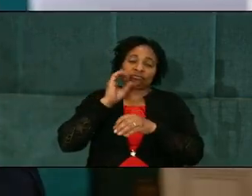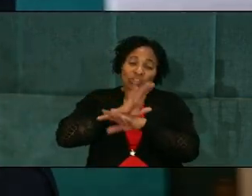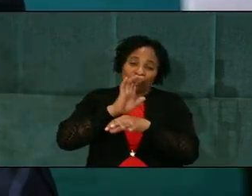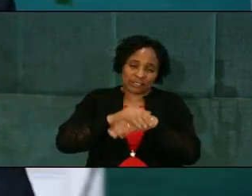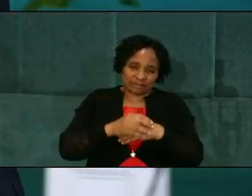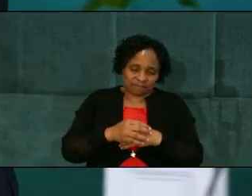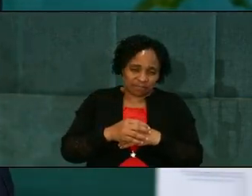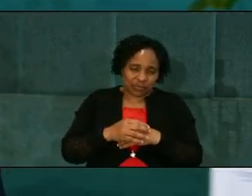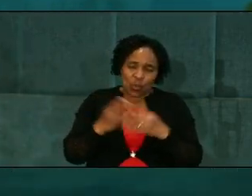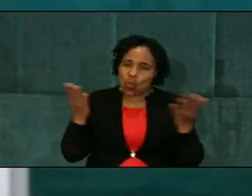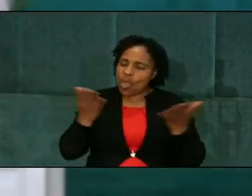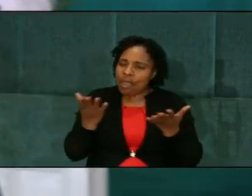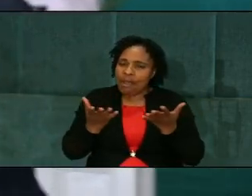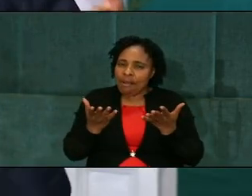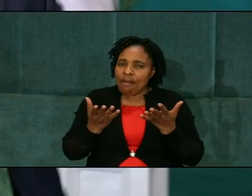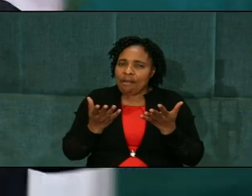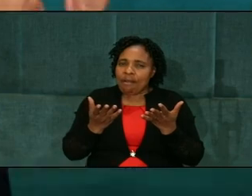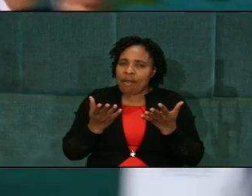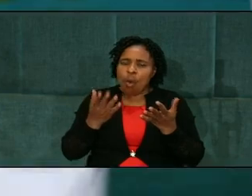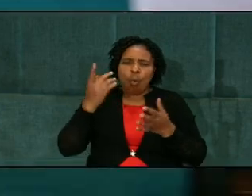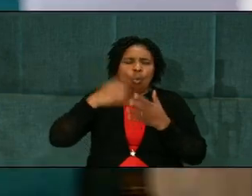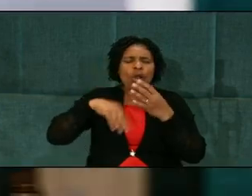Where is it?